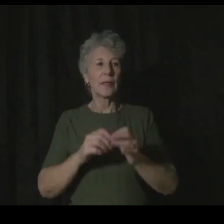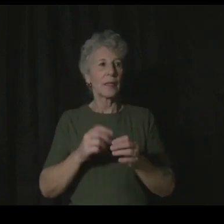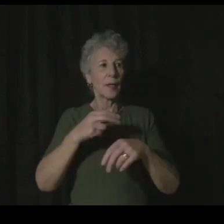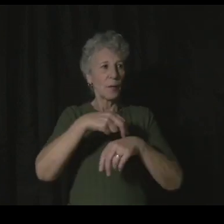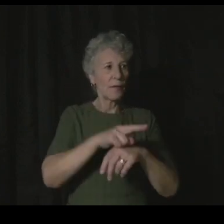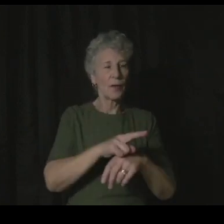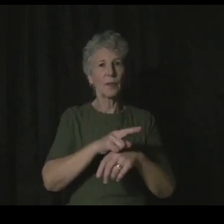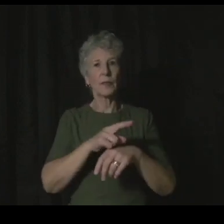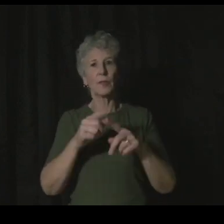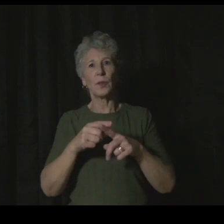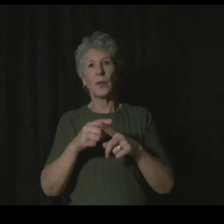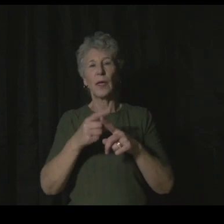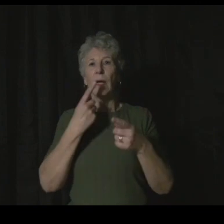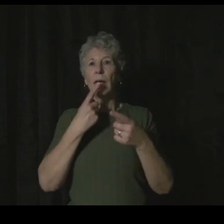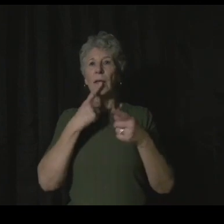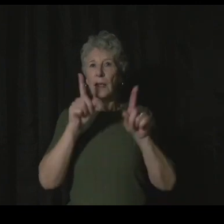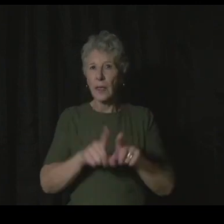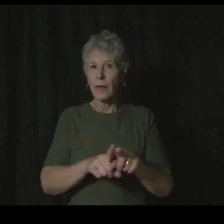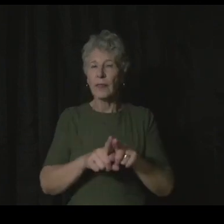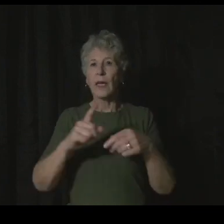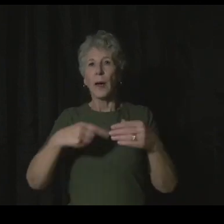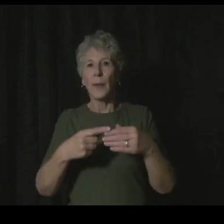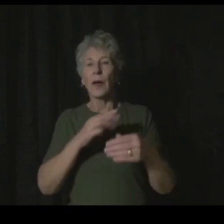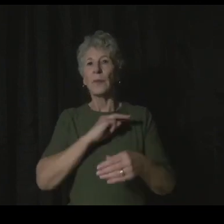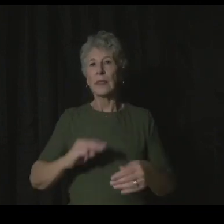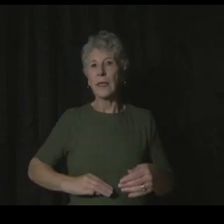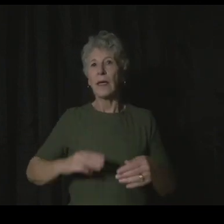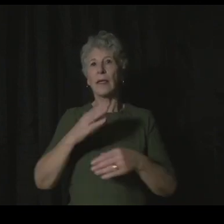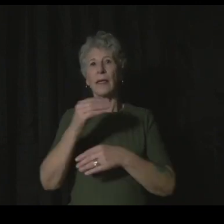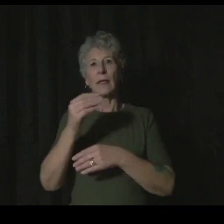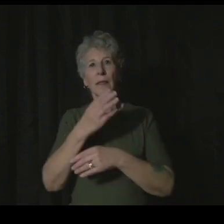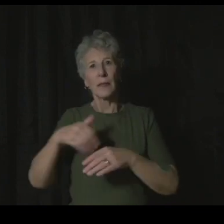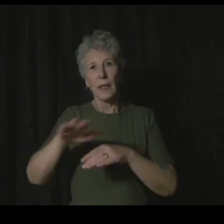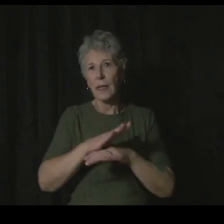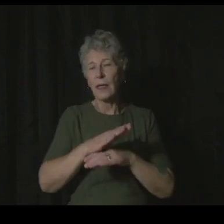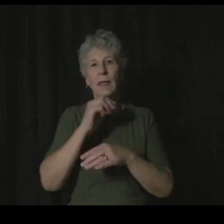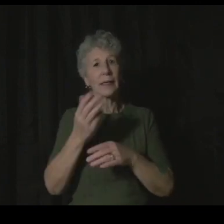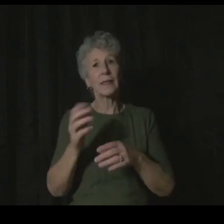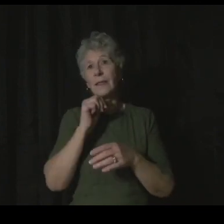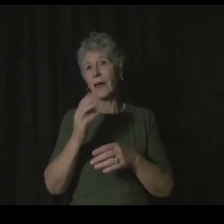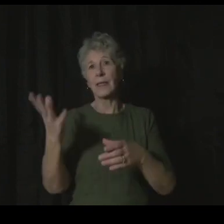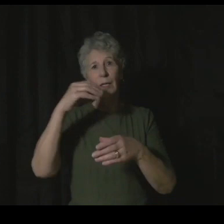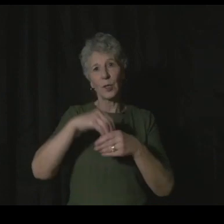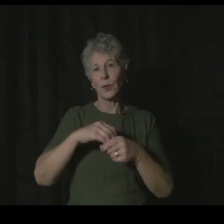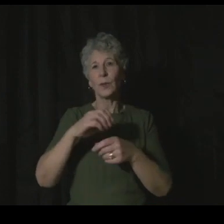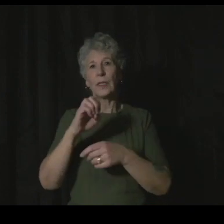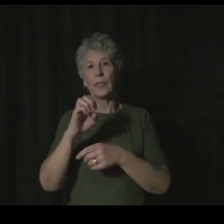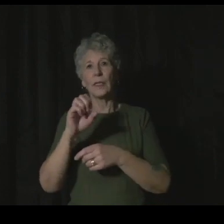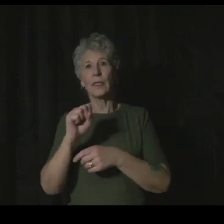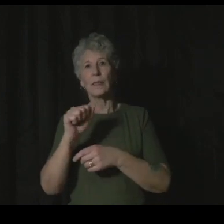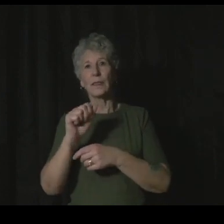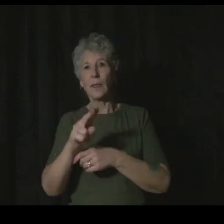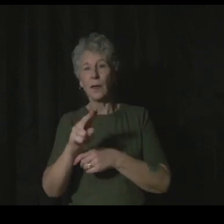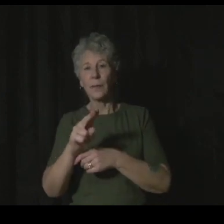refers to the covenants regarding the Messiah and the land, and that did not include Esau.